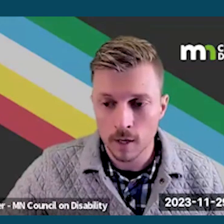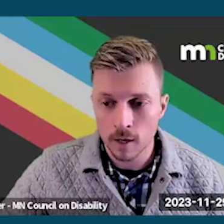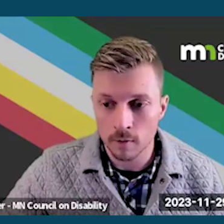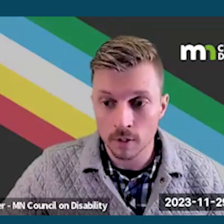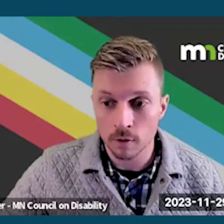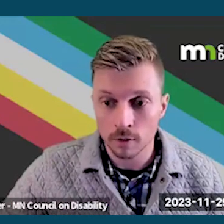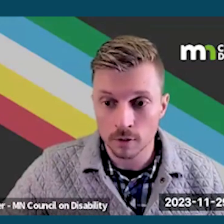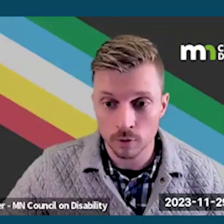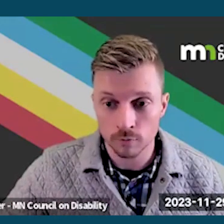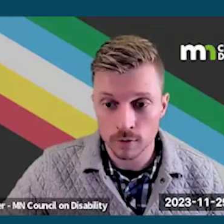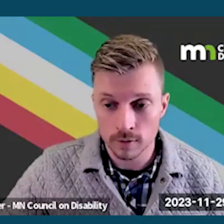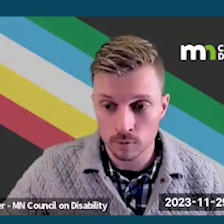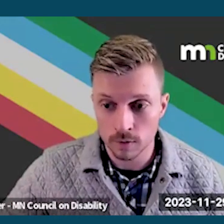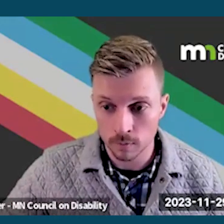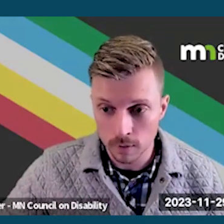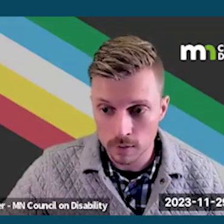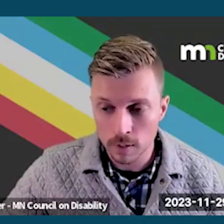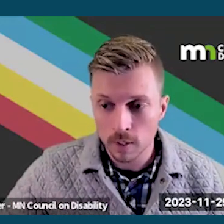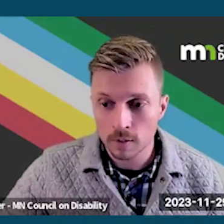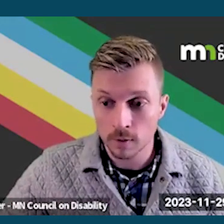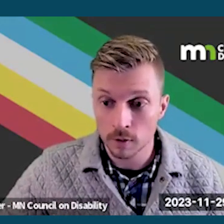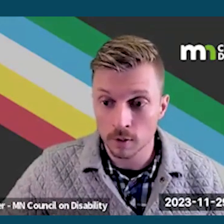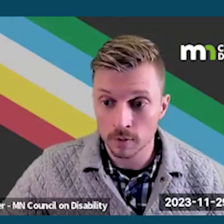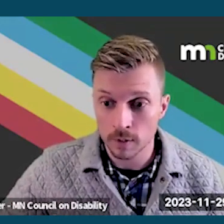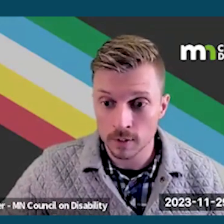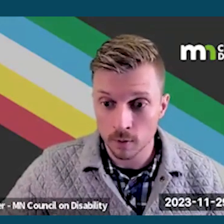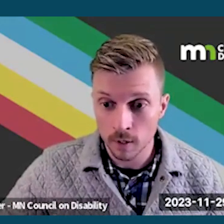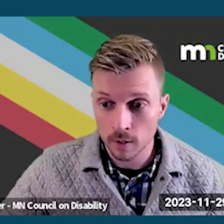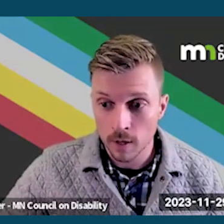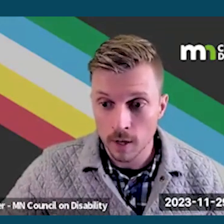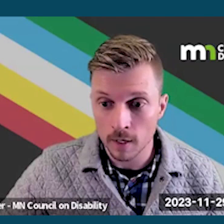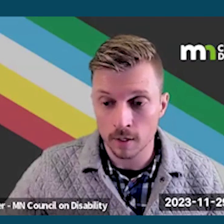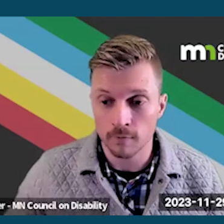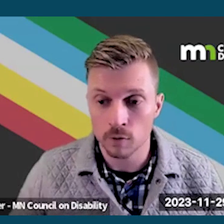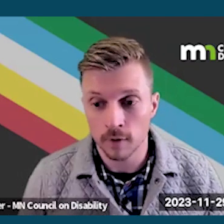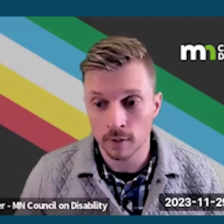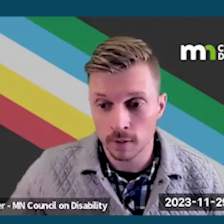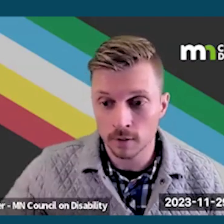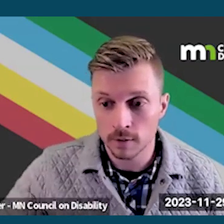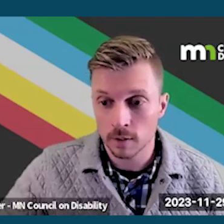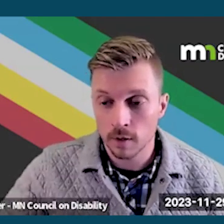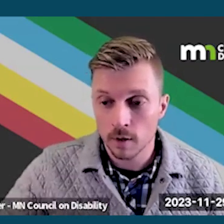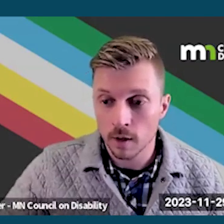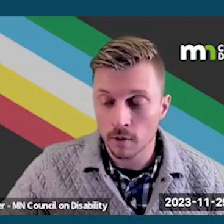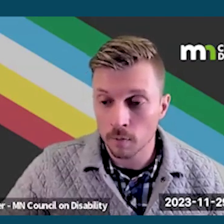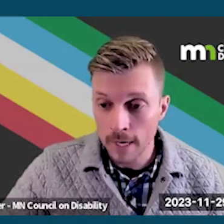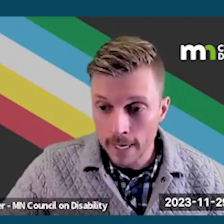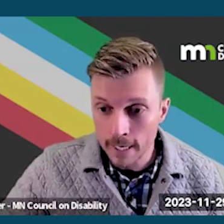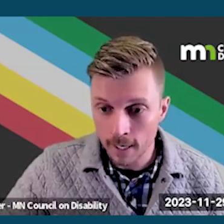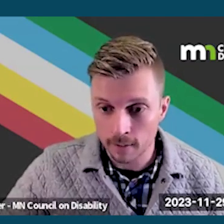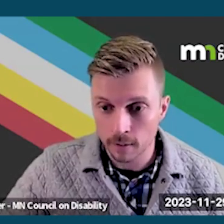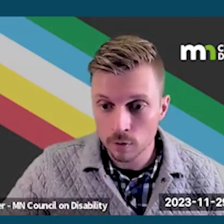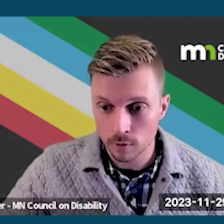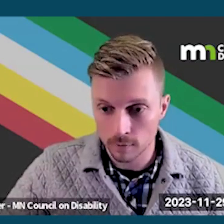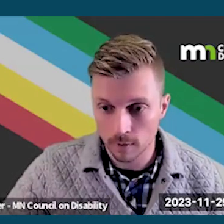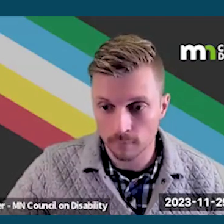the Minnesota Consortium for Citizens with Disabilities, Special Olympics Minnesota, and individual volunteers. The planning